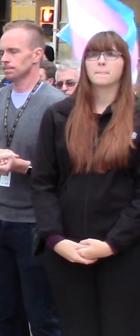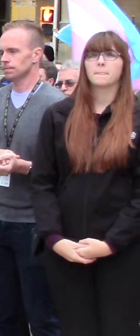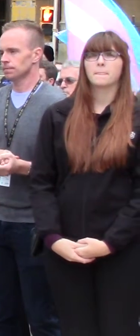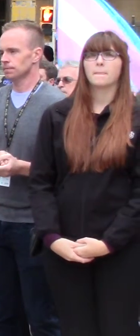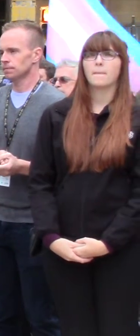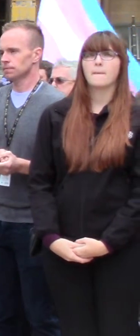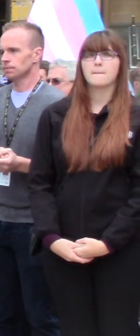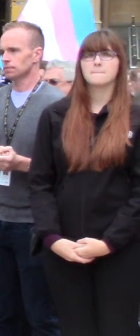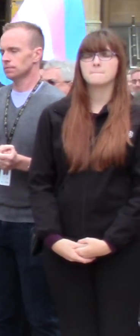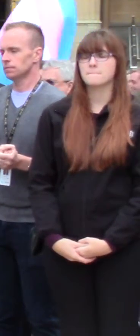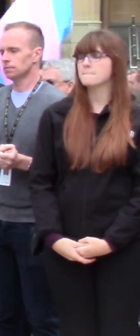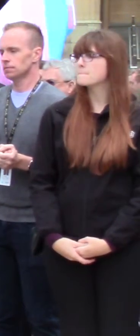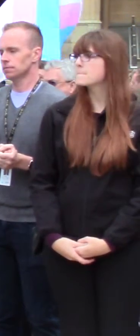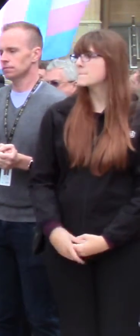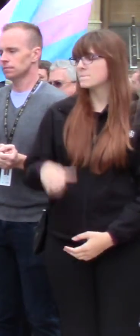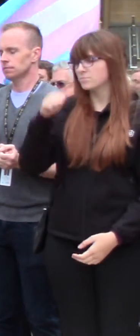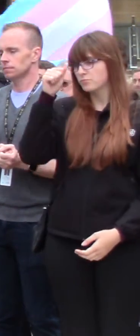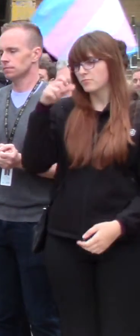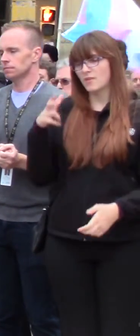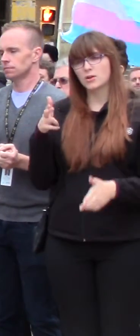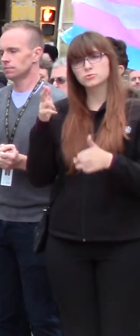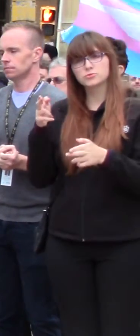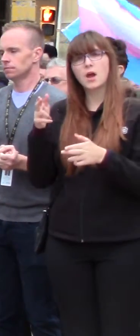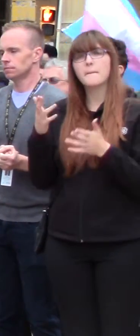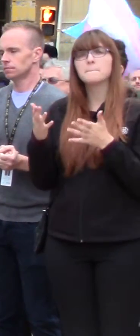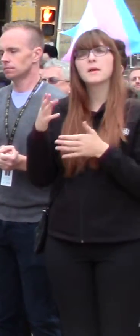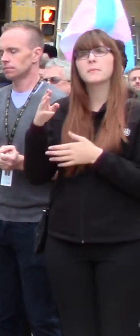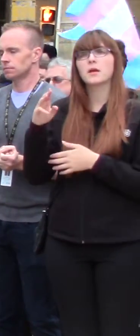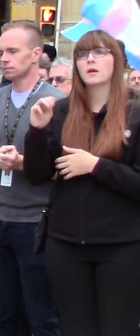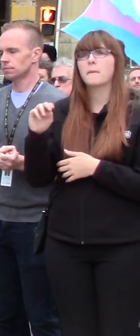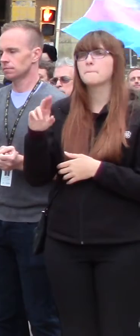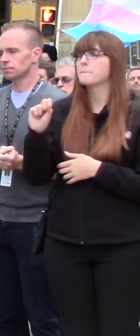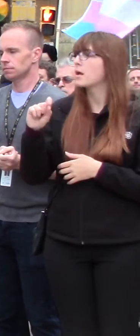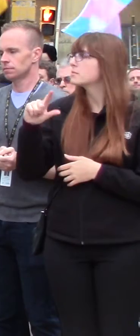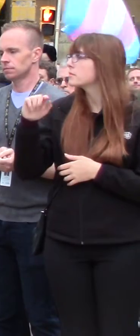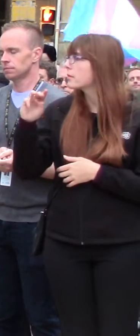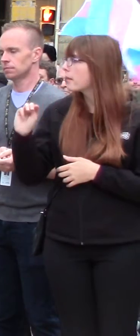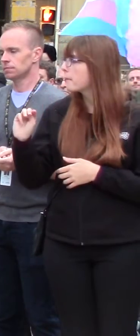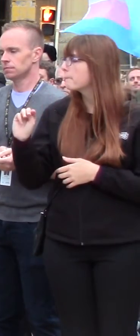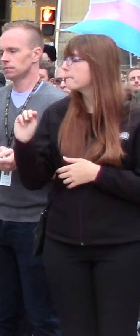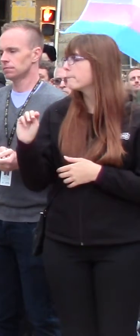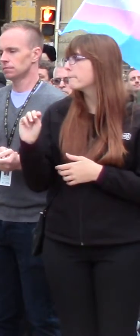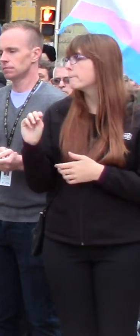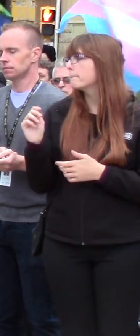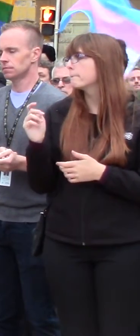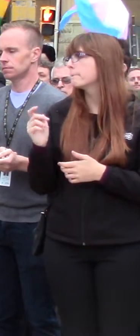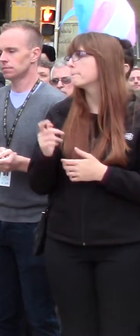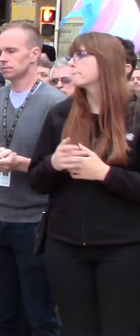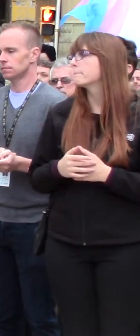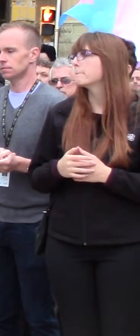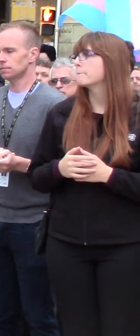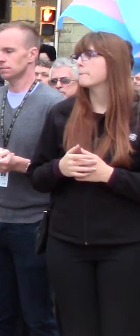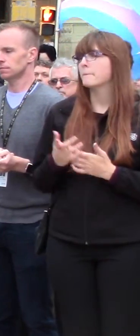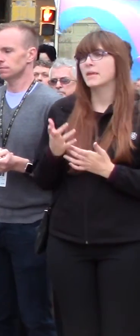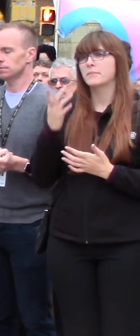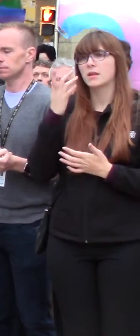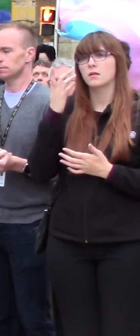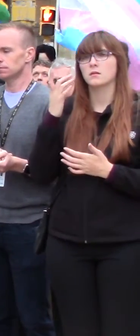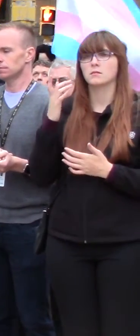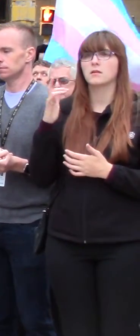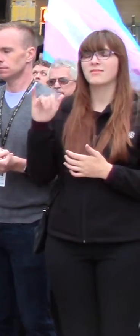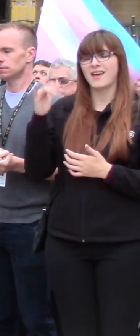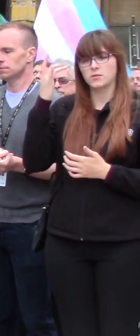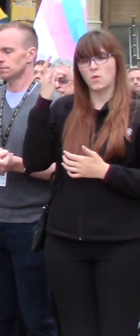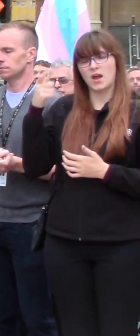The shooter may have been a Muslim and may have been guided by some form of radical Islamic tenets, but he does not represent